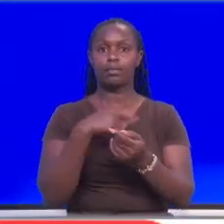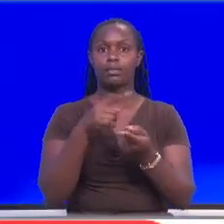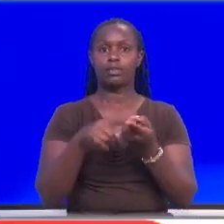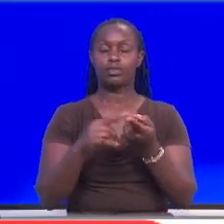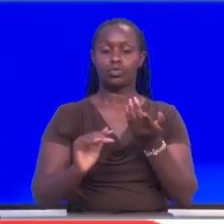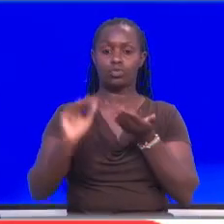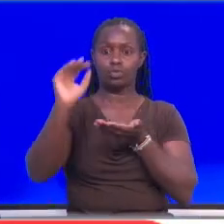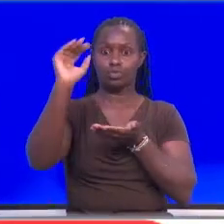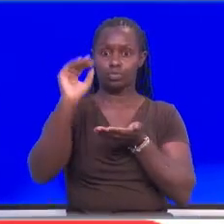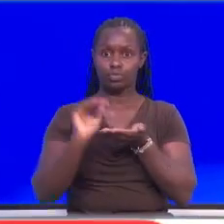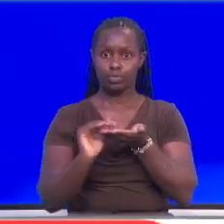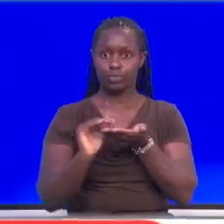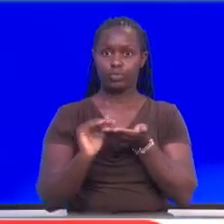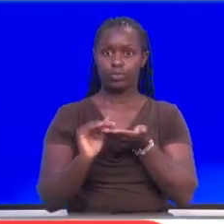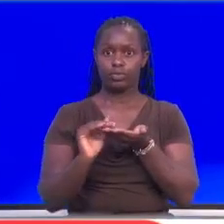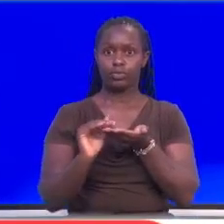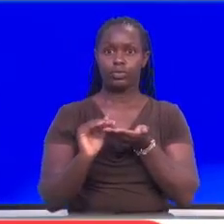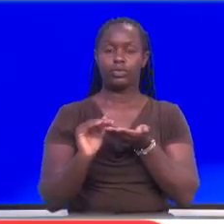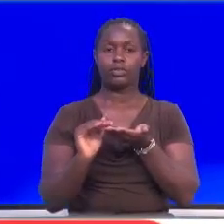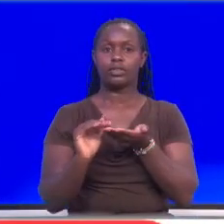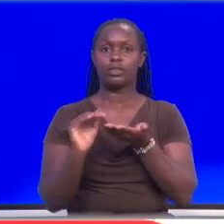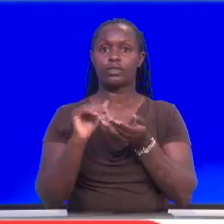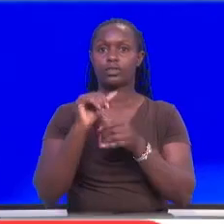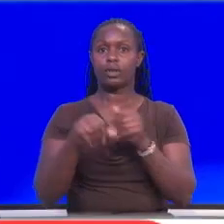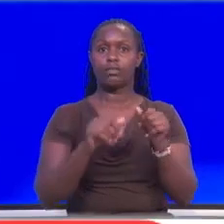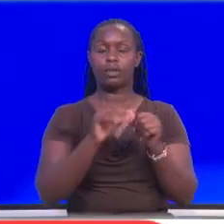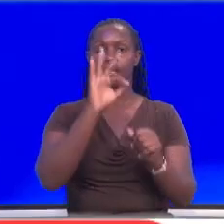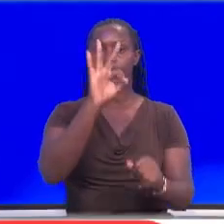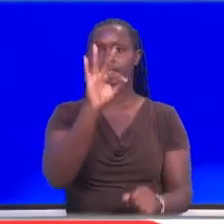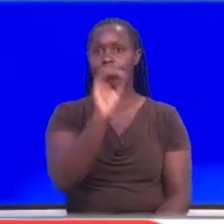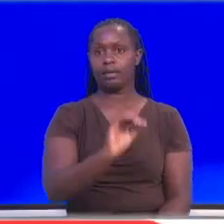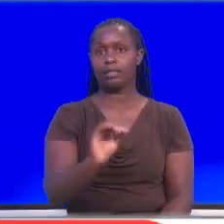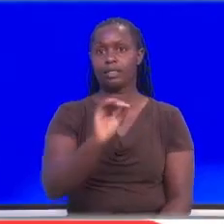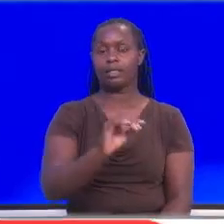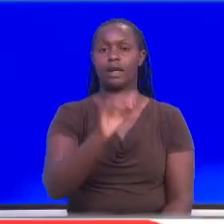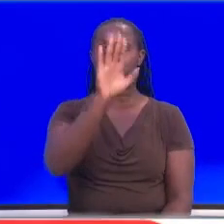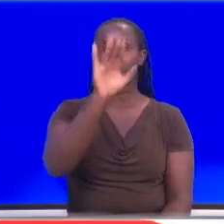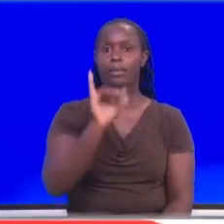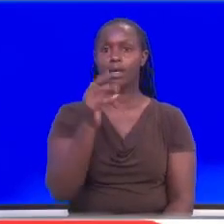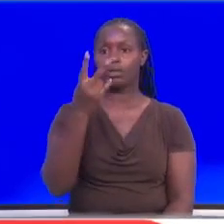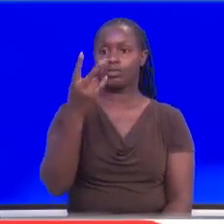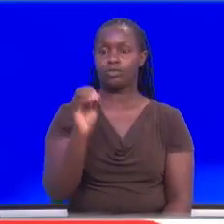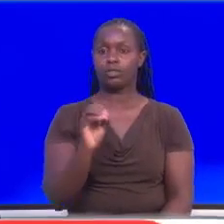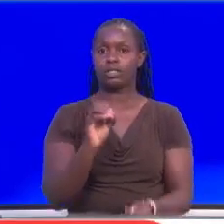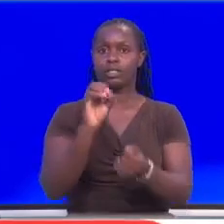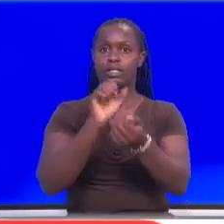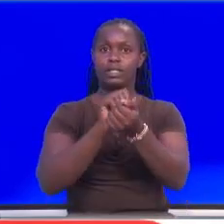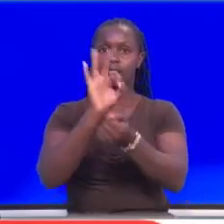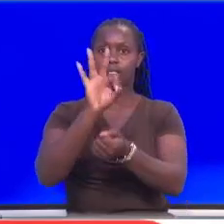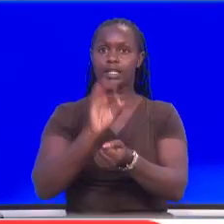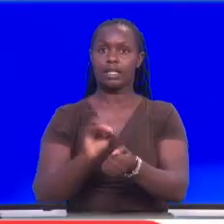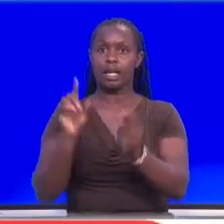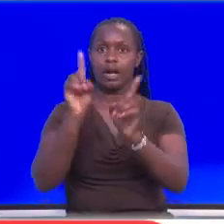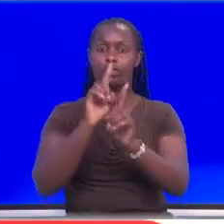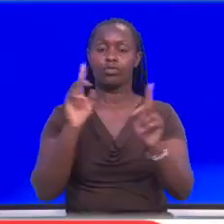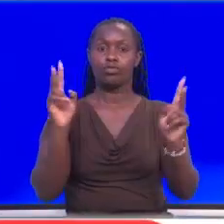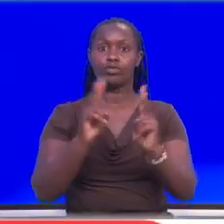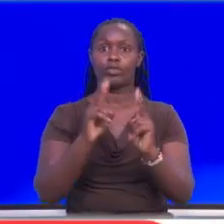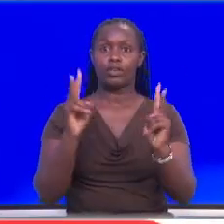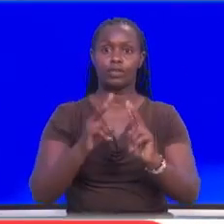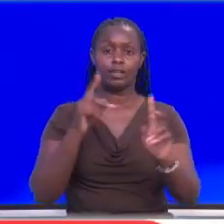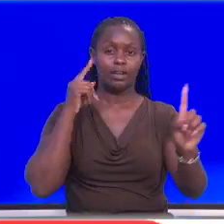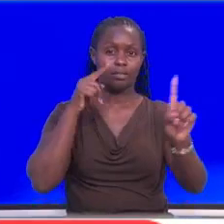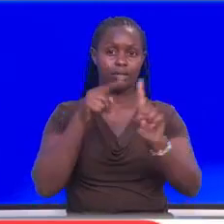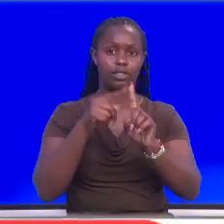our CO2 carbon emissions, by approximately 30% by 2030. And of course, then we also have this very ambitious goal to